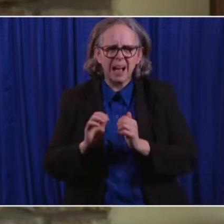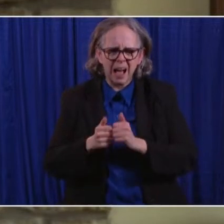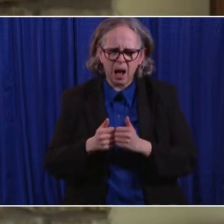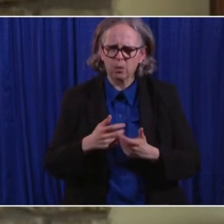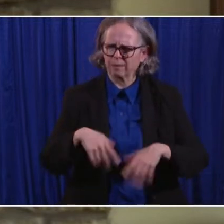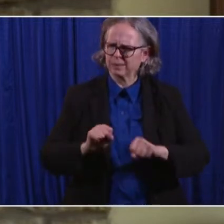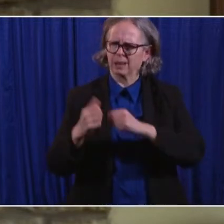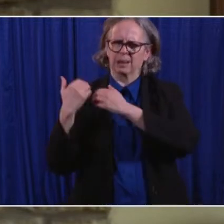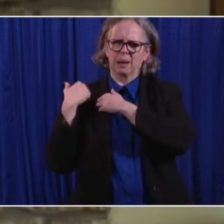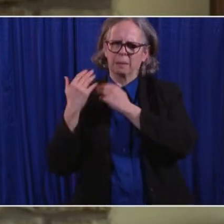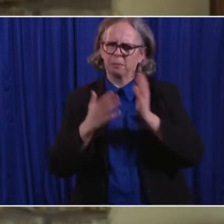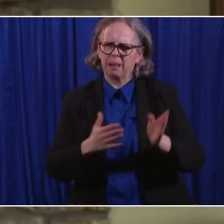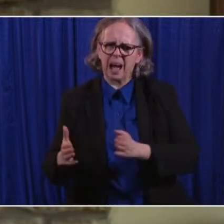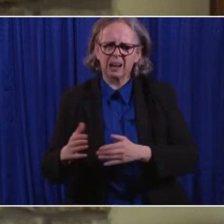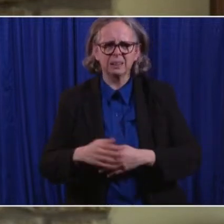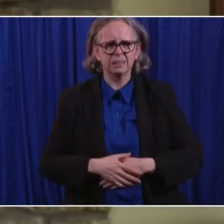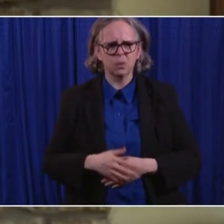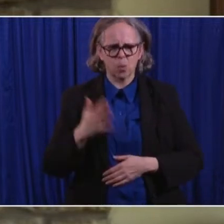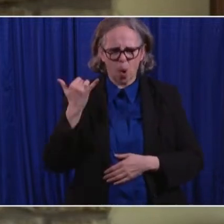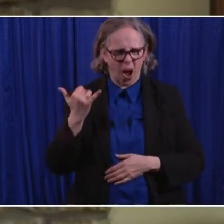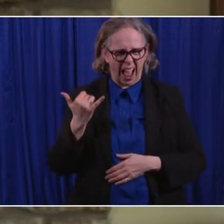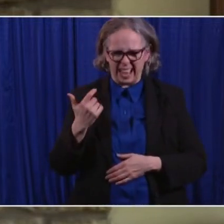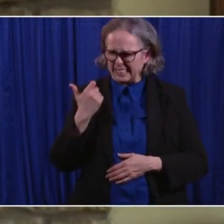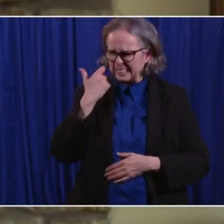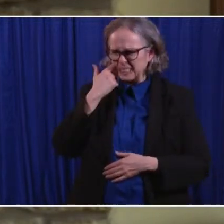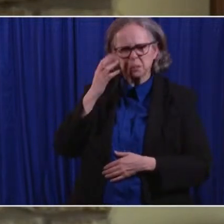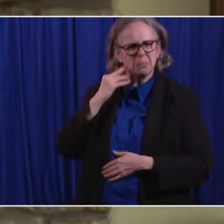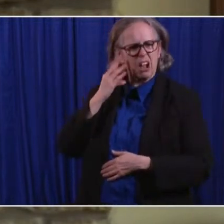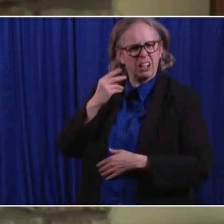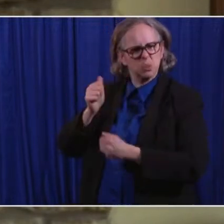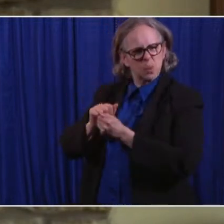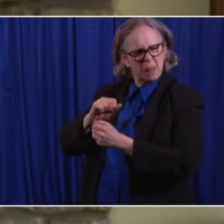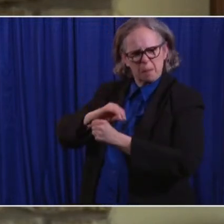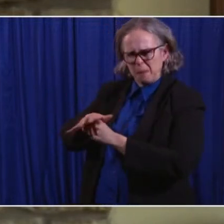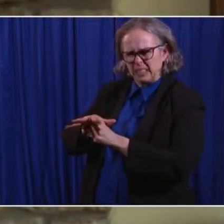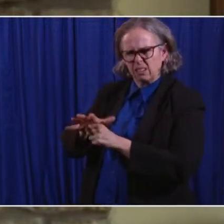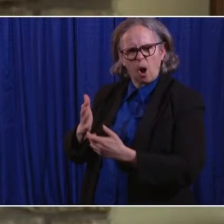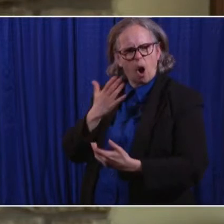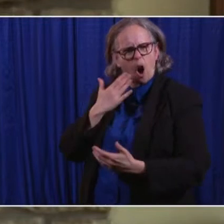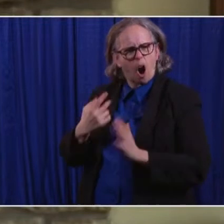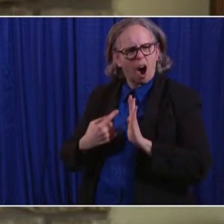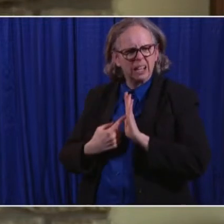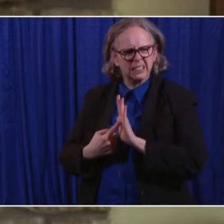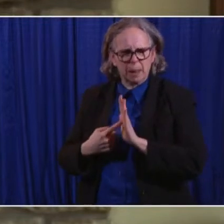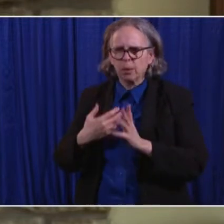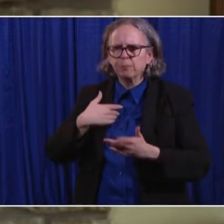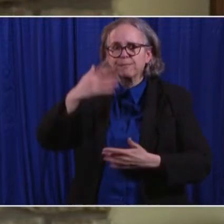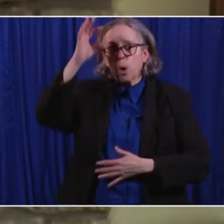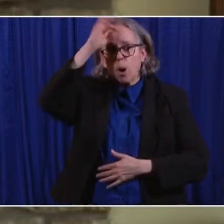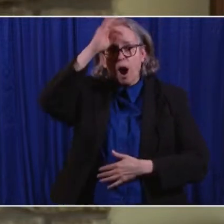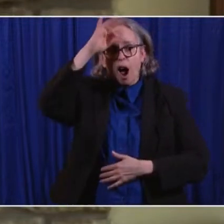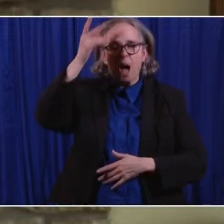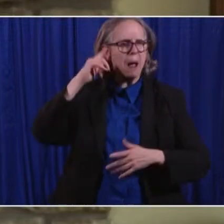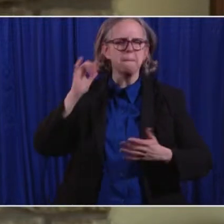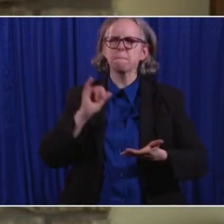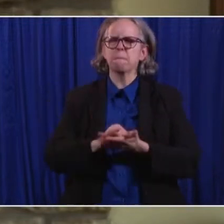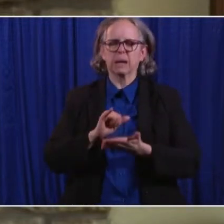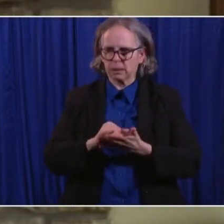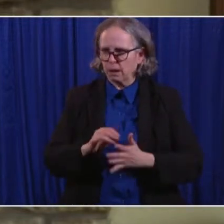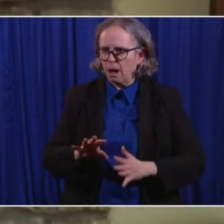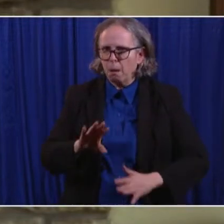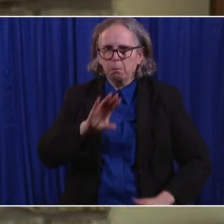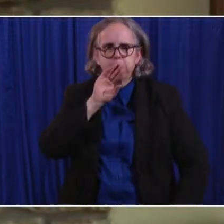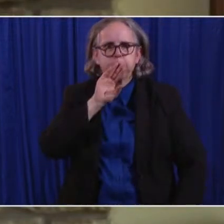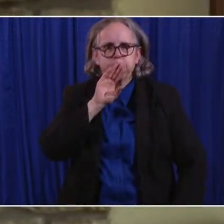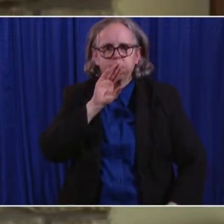unimaginable in this pandemic become real. And the world is changing